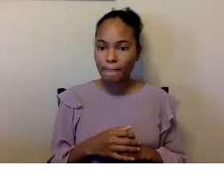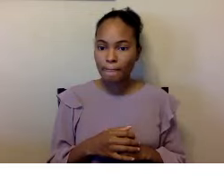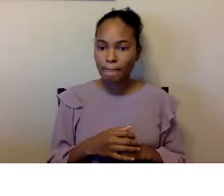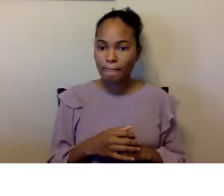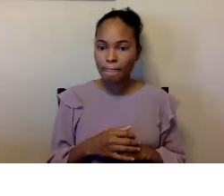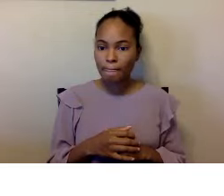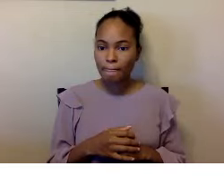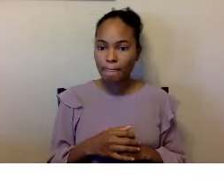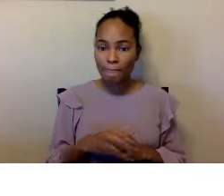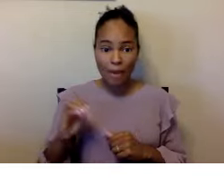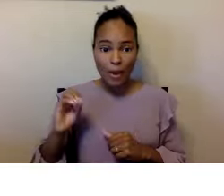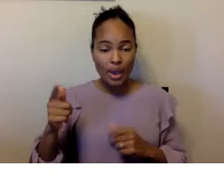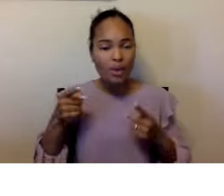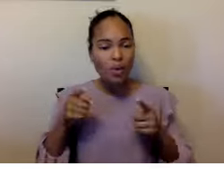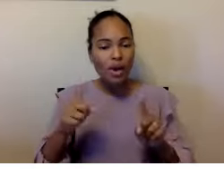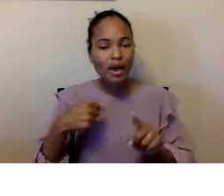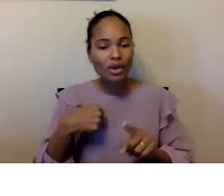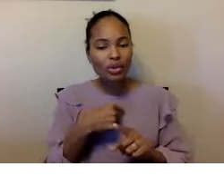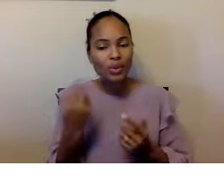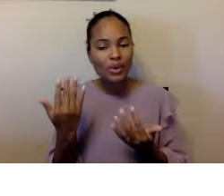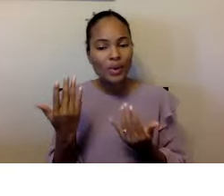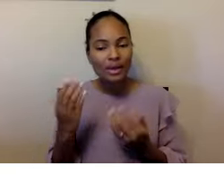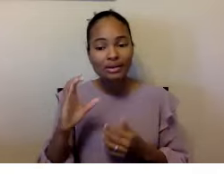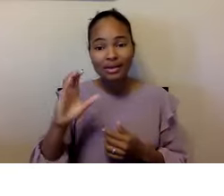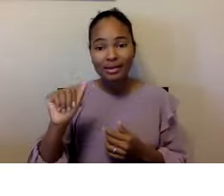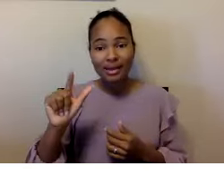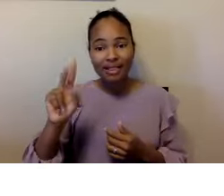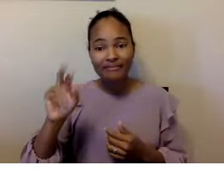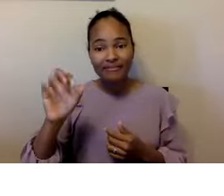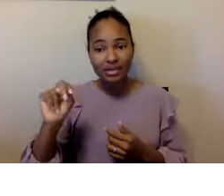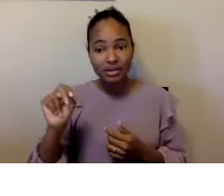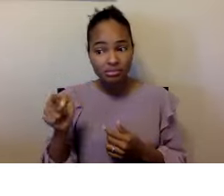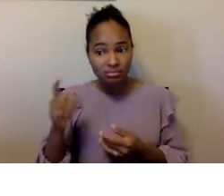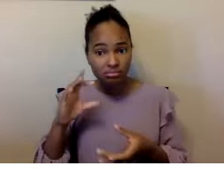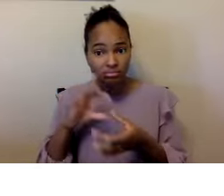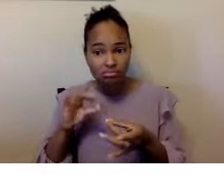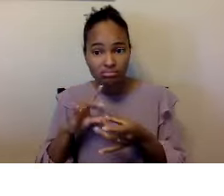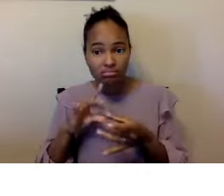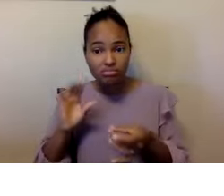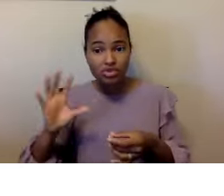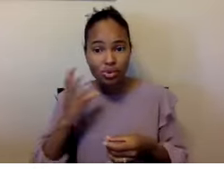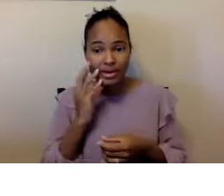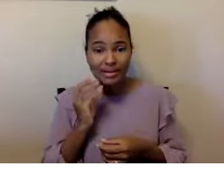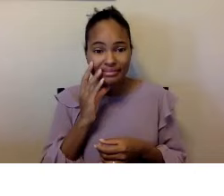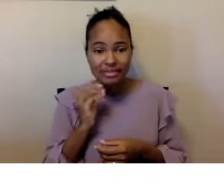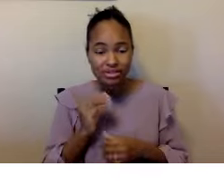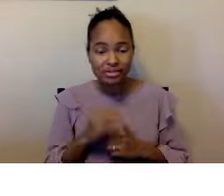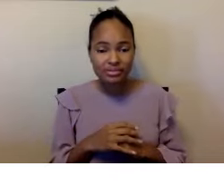What we're waiting for Bernard. Kelvin, do you want to tell us what your experience is like